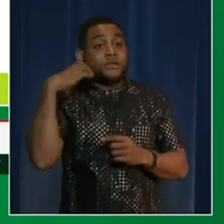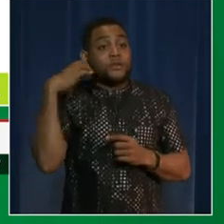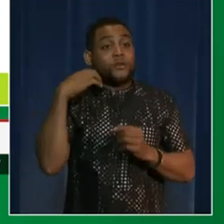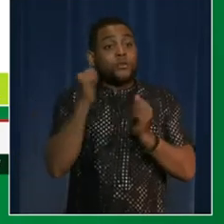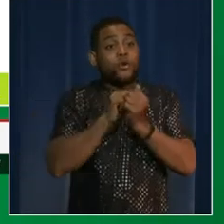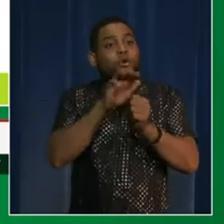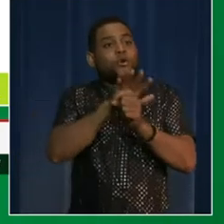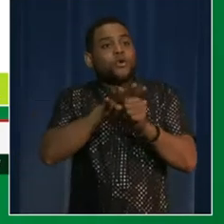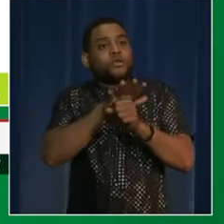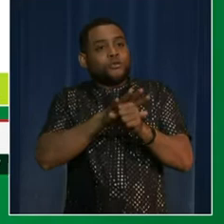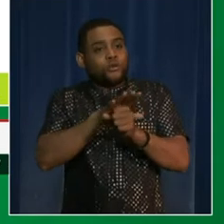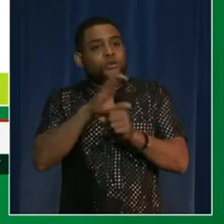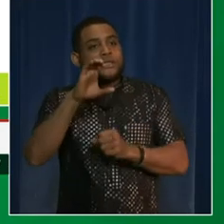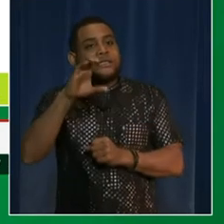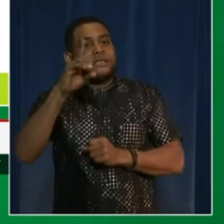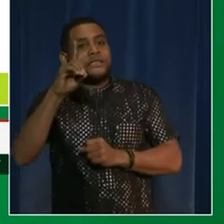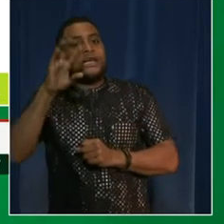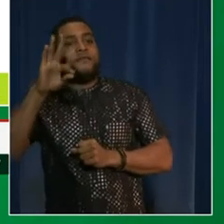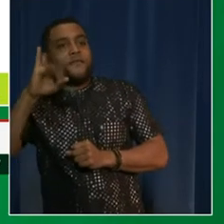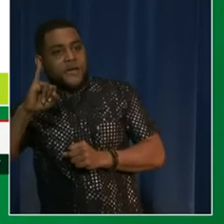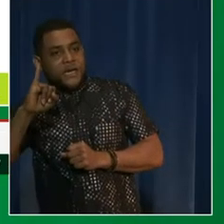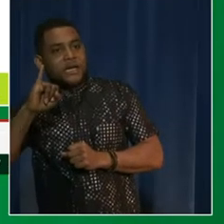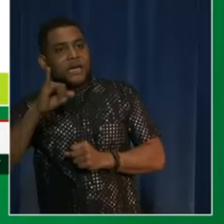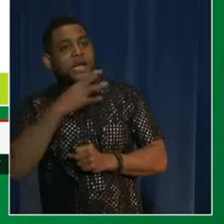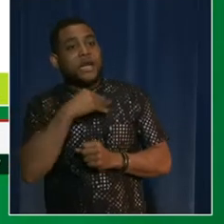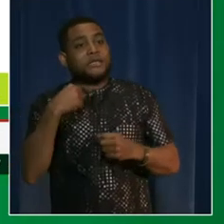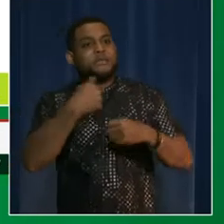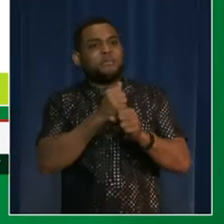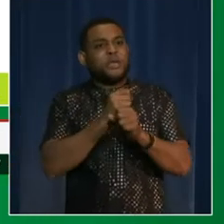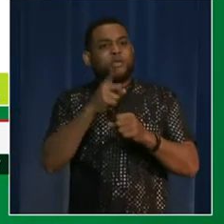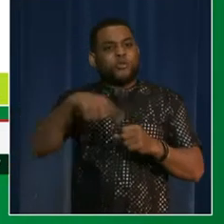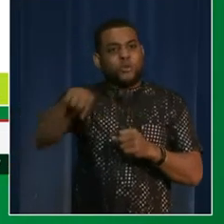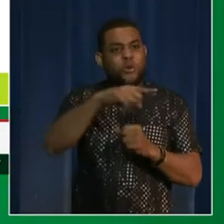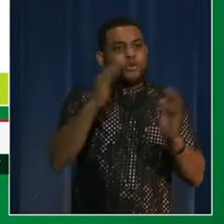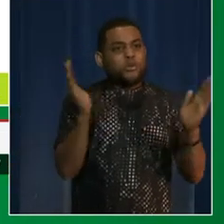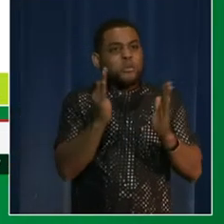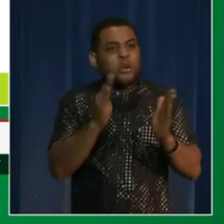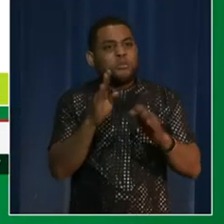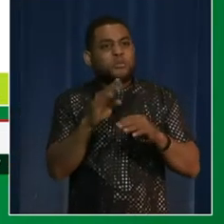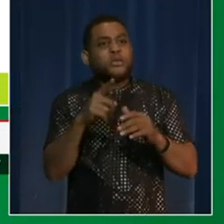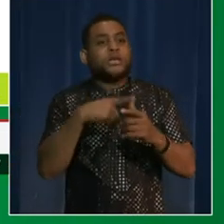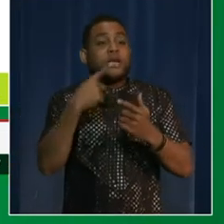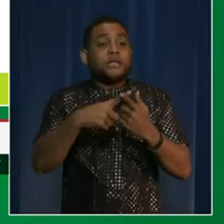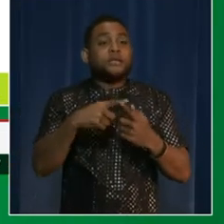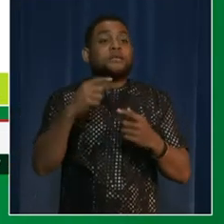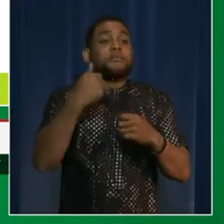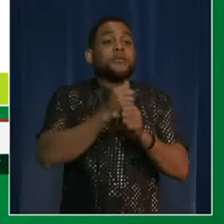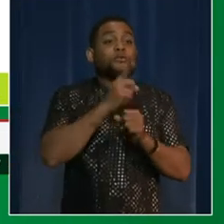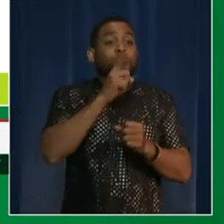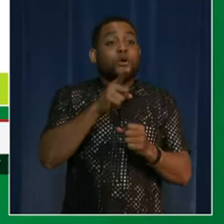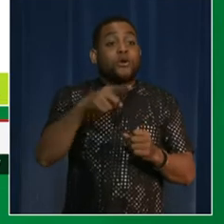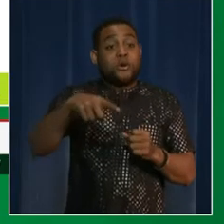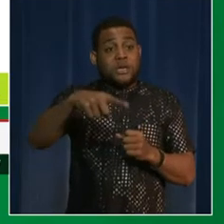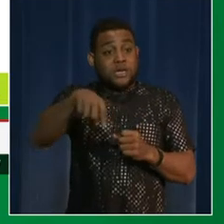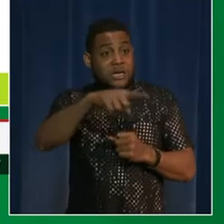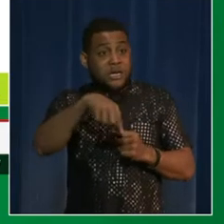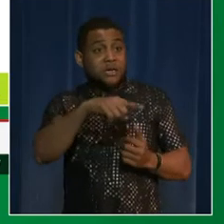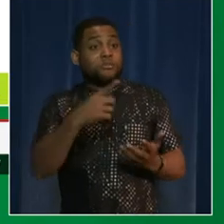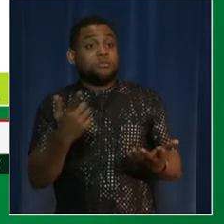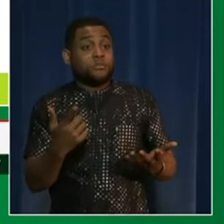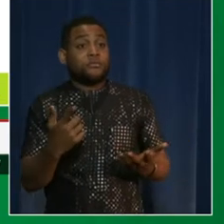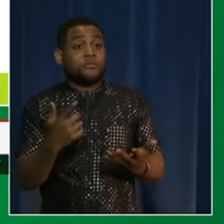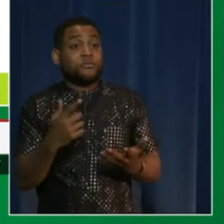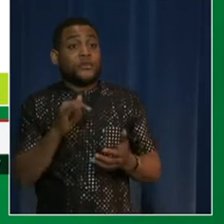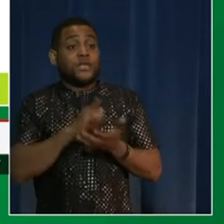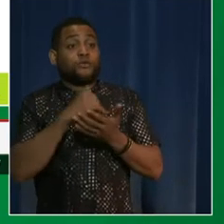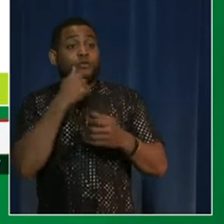small businesses that are making loans that are smaller than we can manage, but really loans up to $150,000 with rates as low as